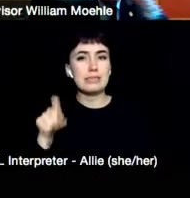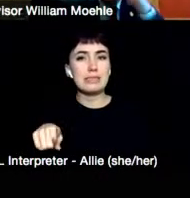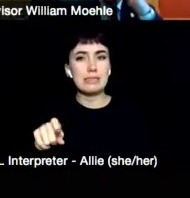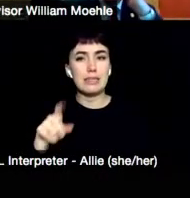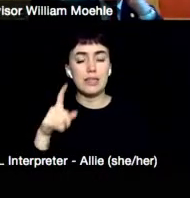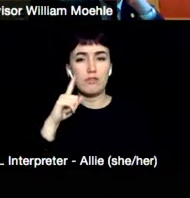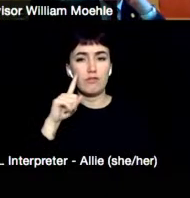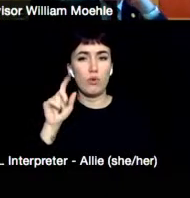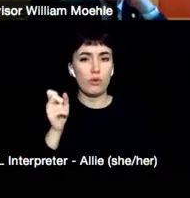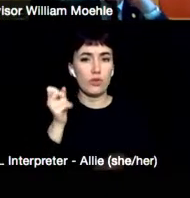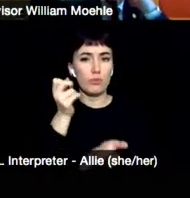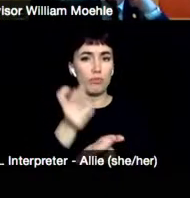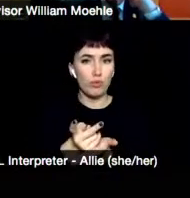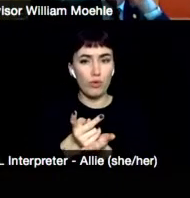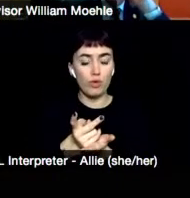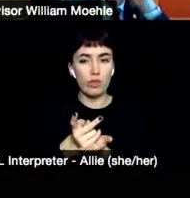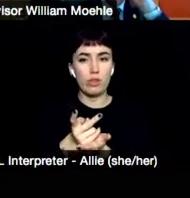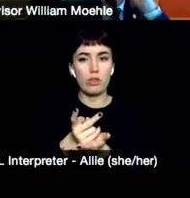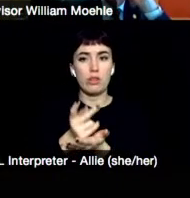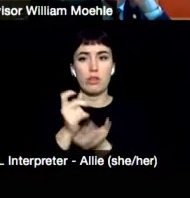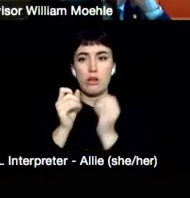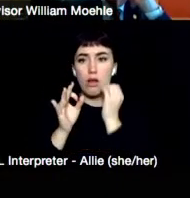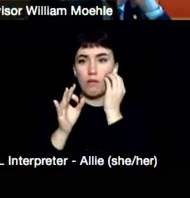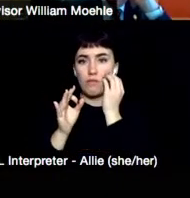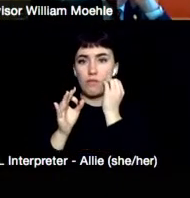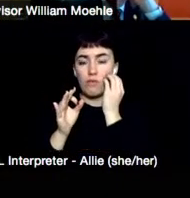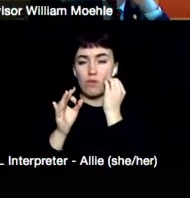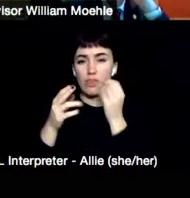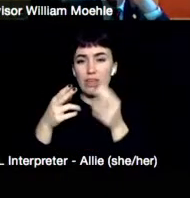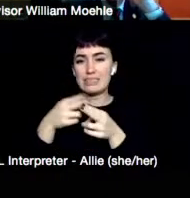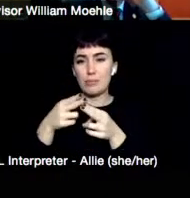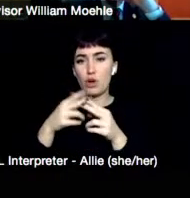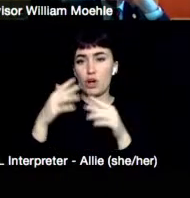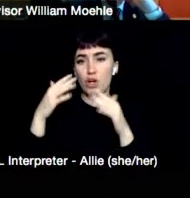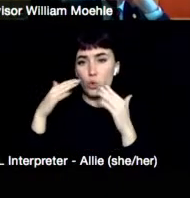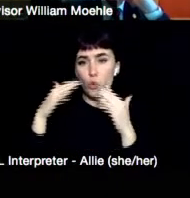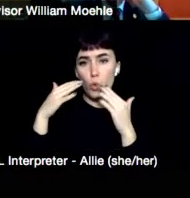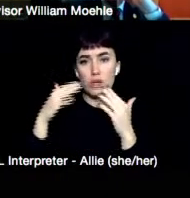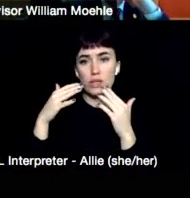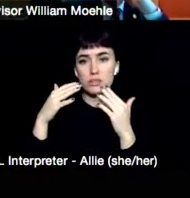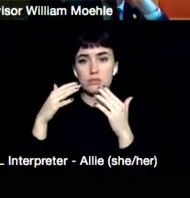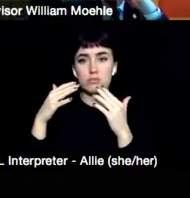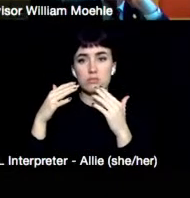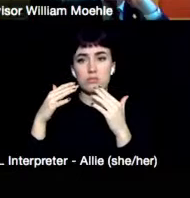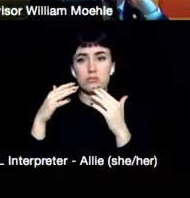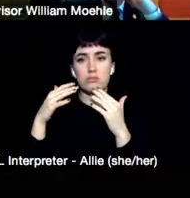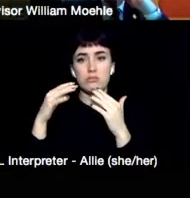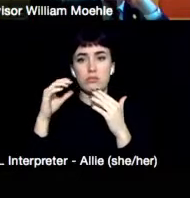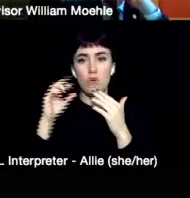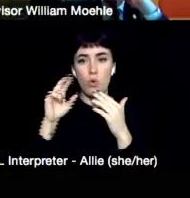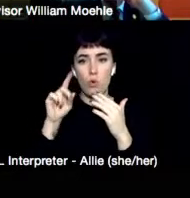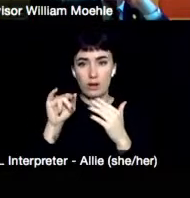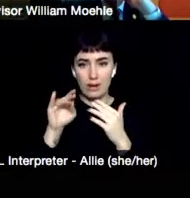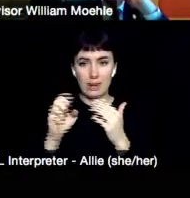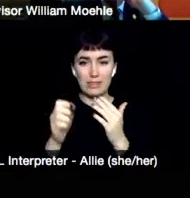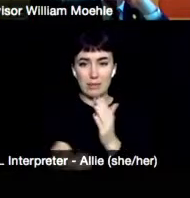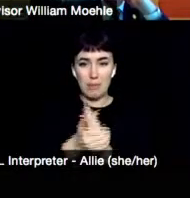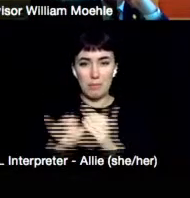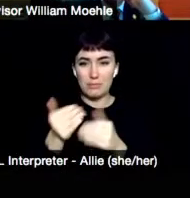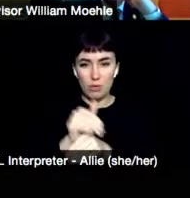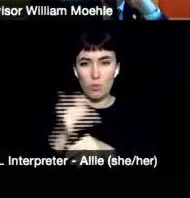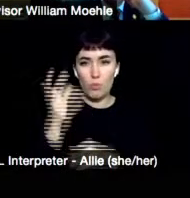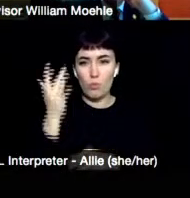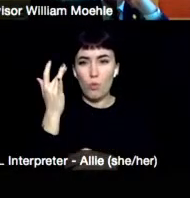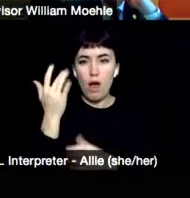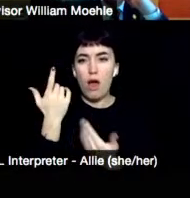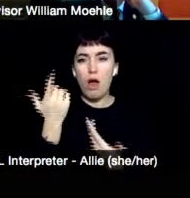the approval of the temporary noise ordinance amendment tonight? Why could